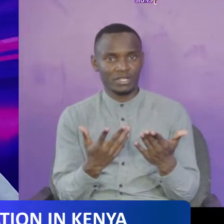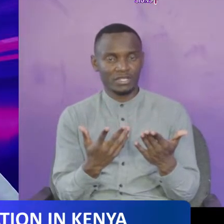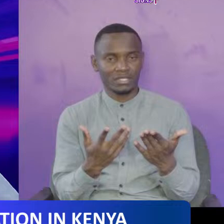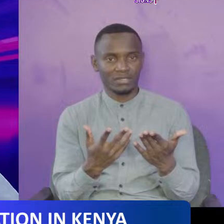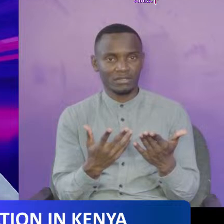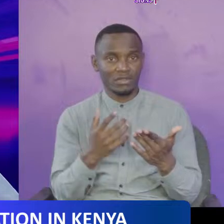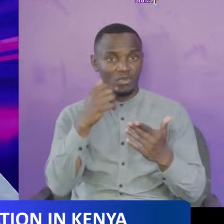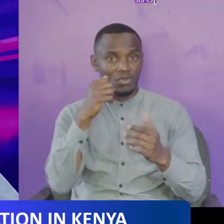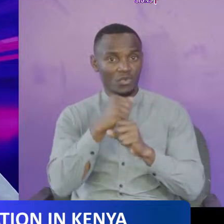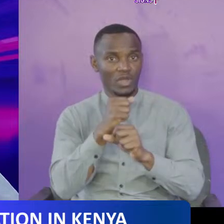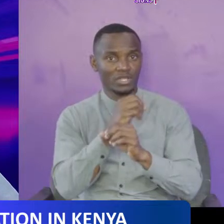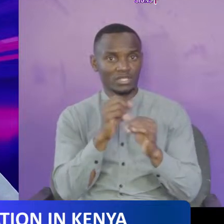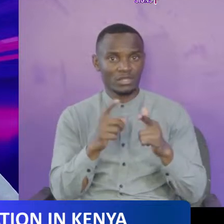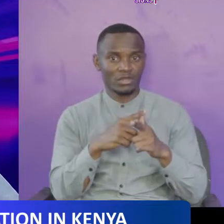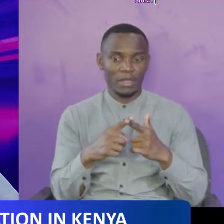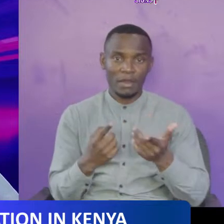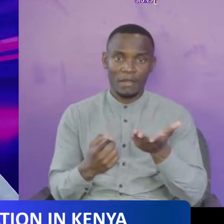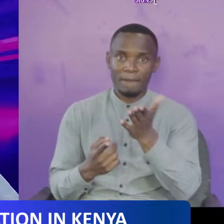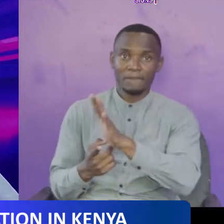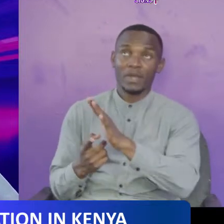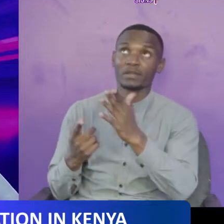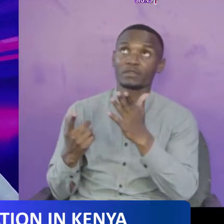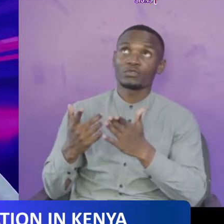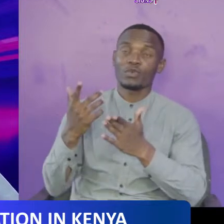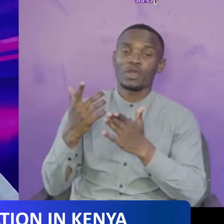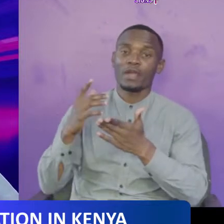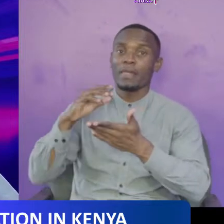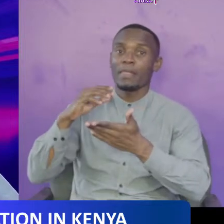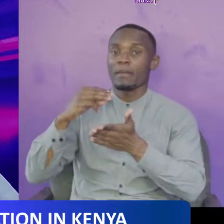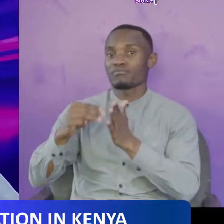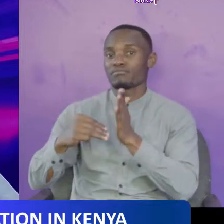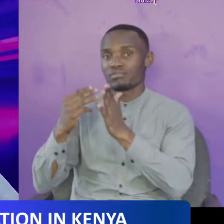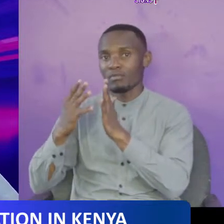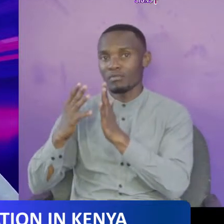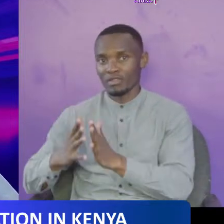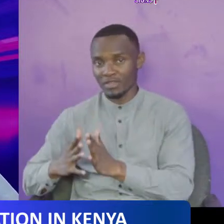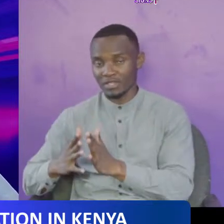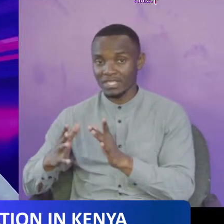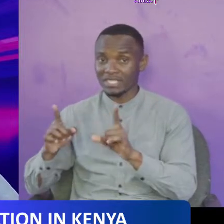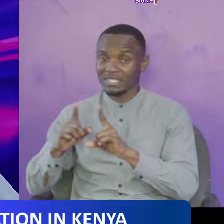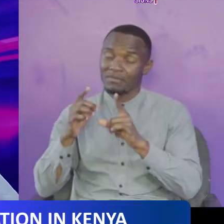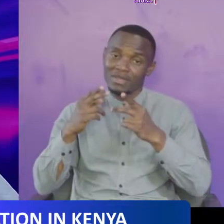to the manufacturer. So as a human being, if things aren't working,